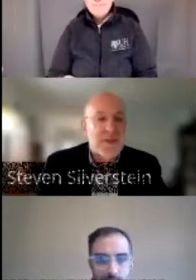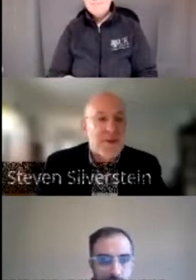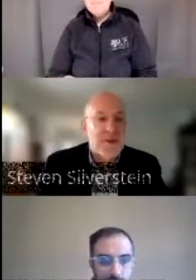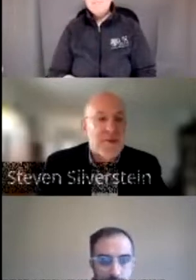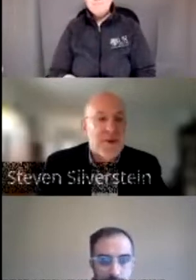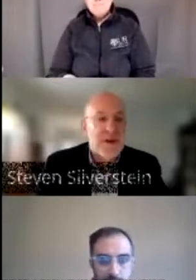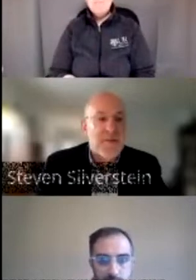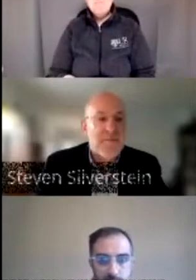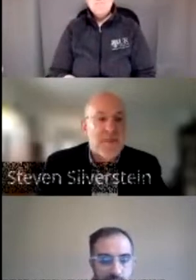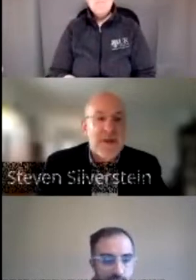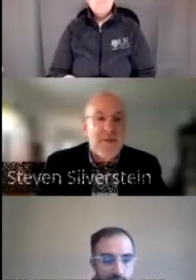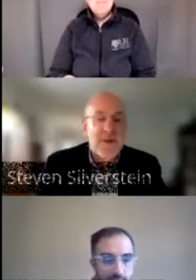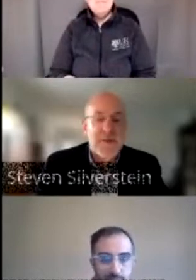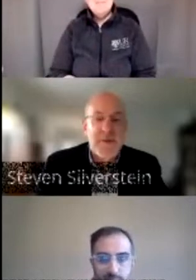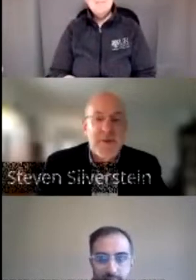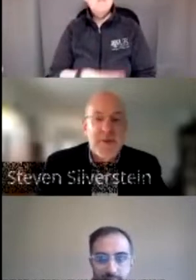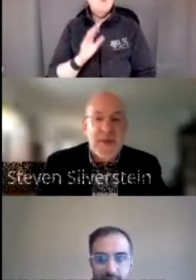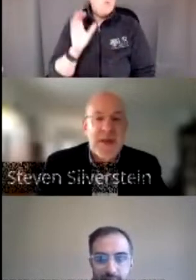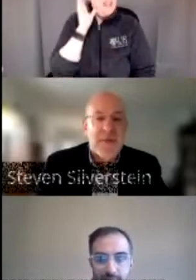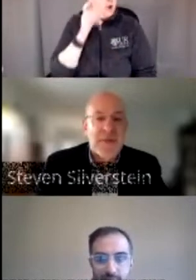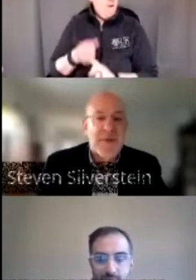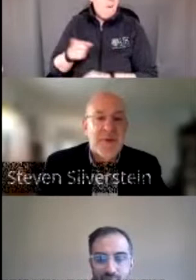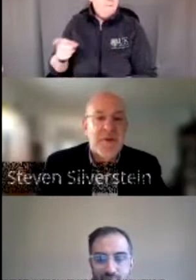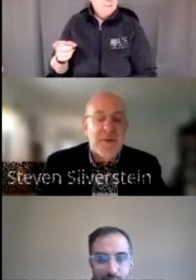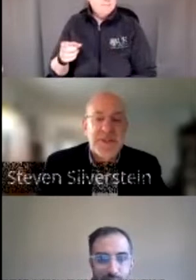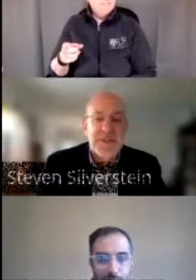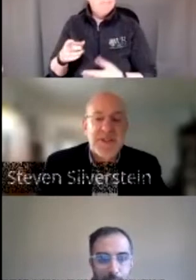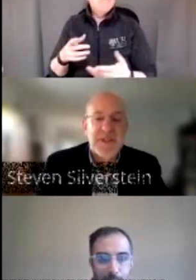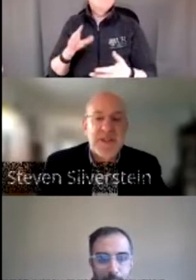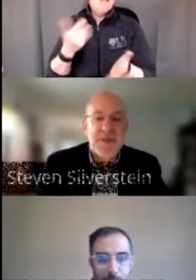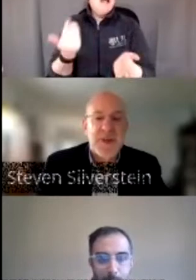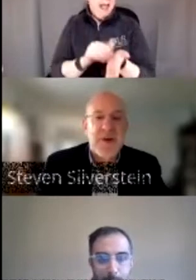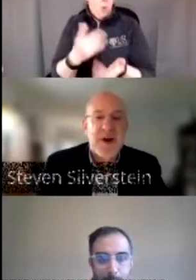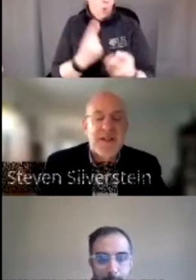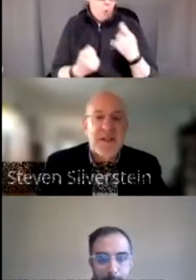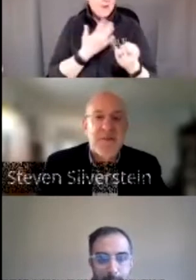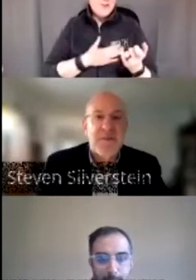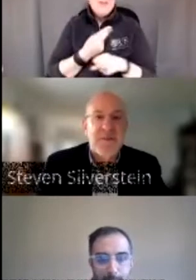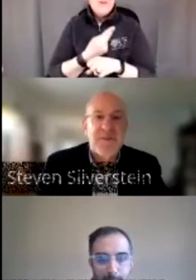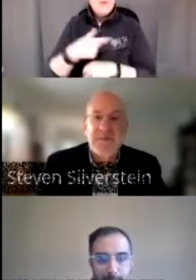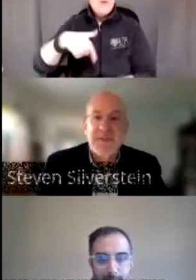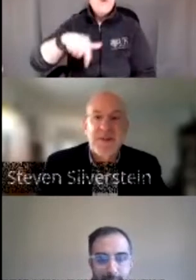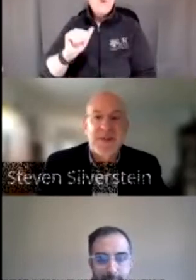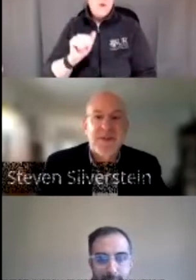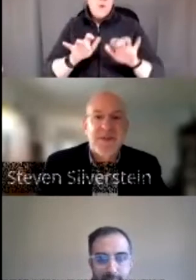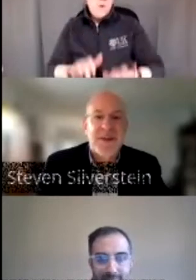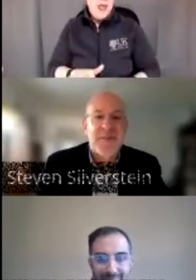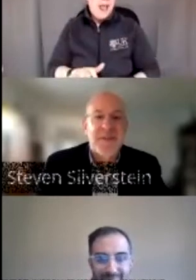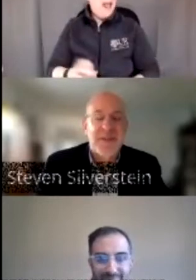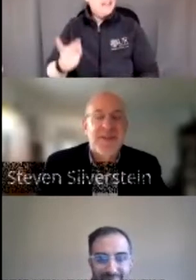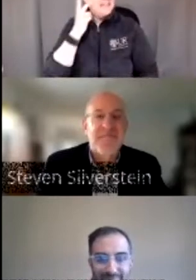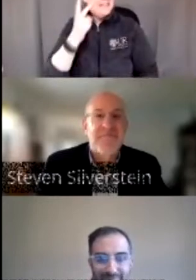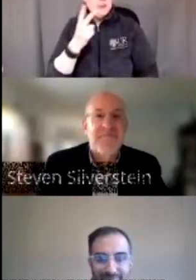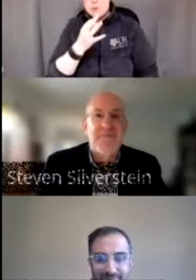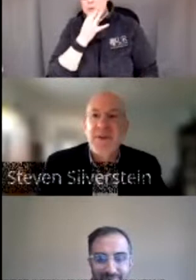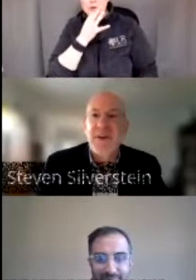And so, we'll hear from him, and then again, please put your questions in the Q&A box, and we'll see you on the other side of the